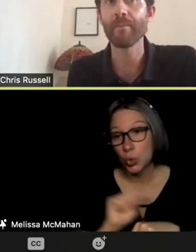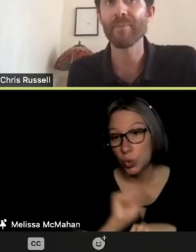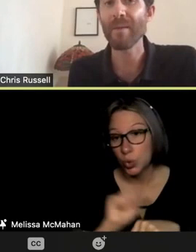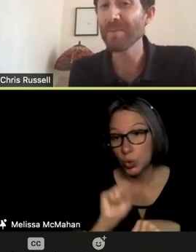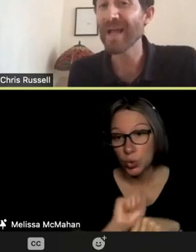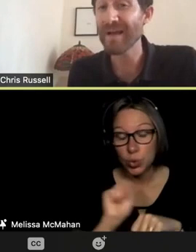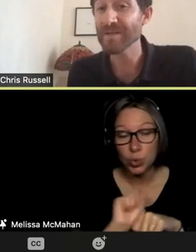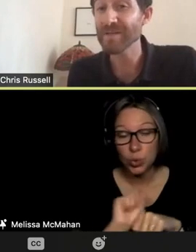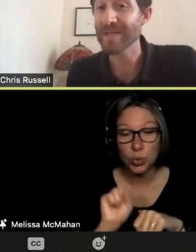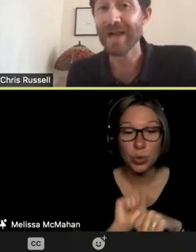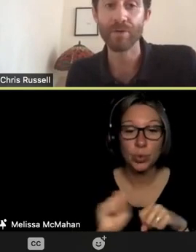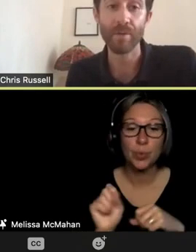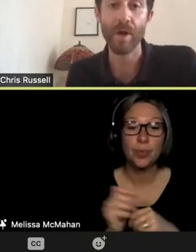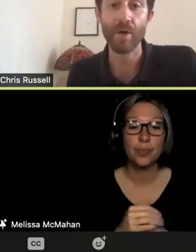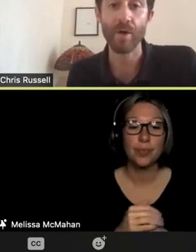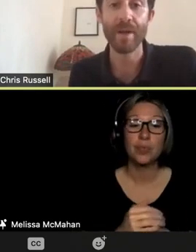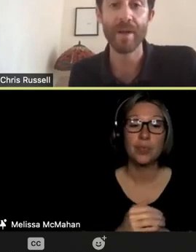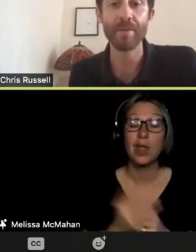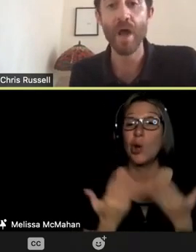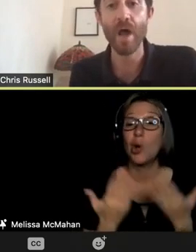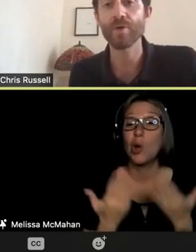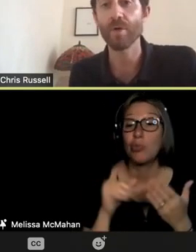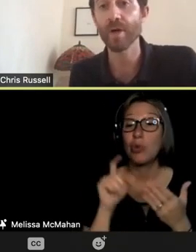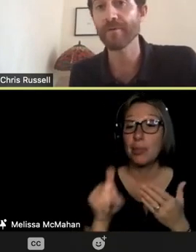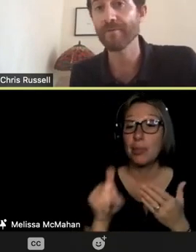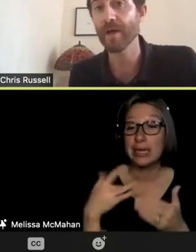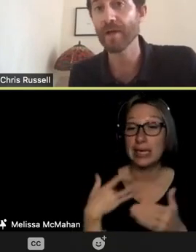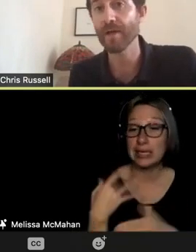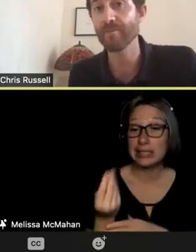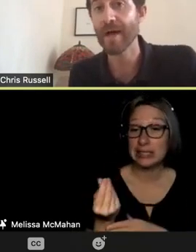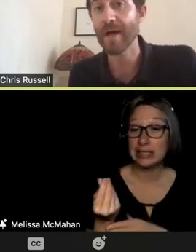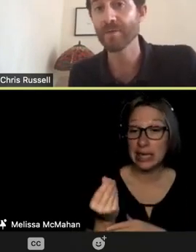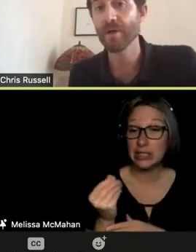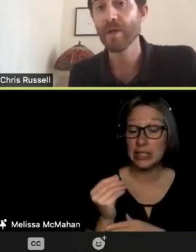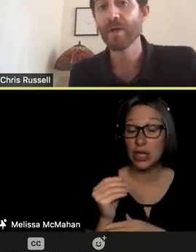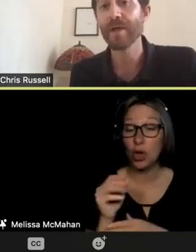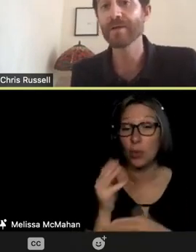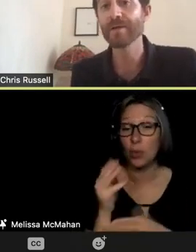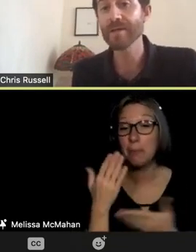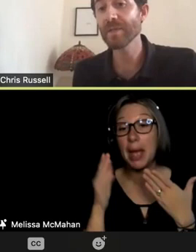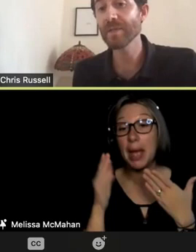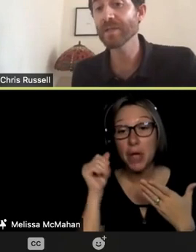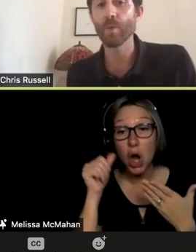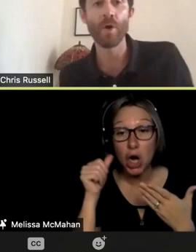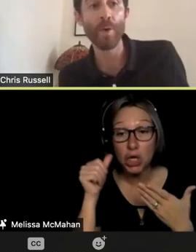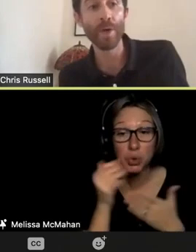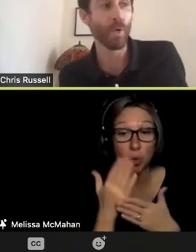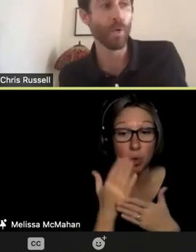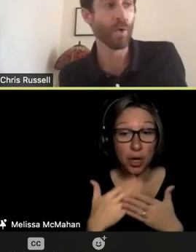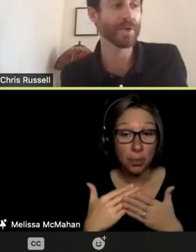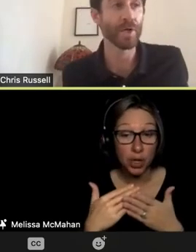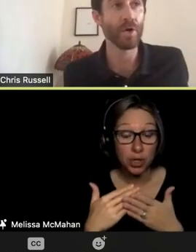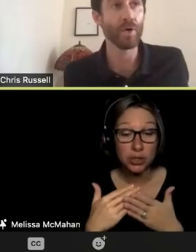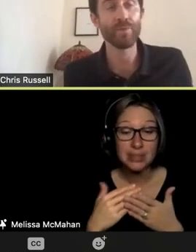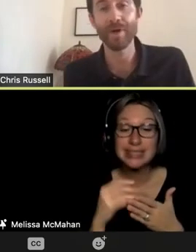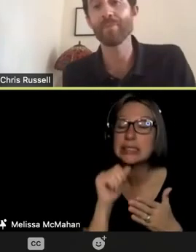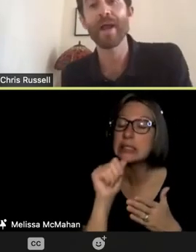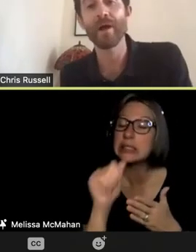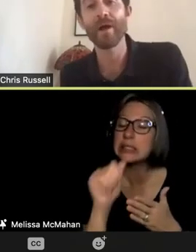need probably to have some tactile components, or maybe auditory if possible. That doesn't mean that we're going